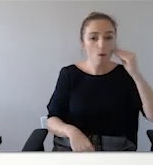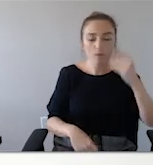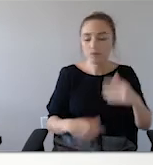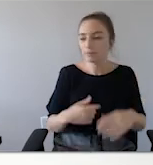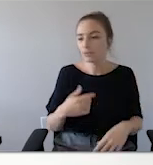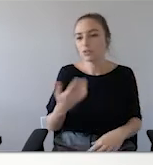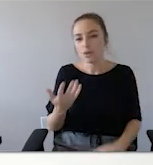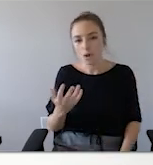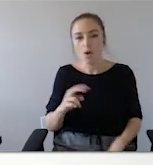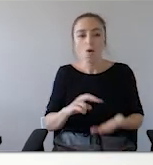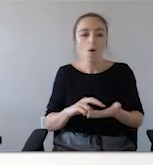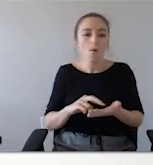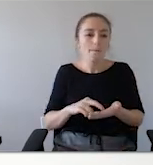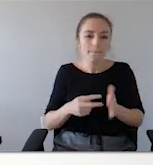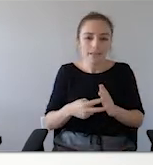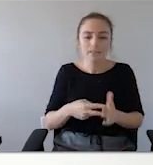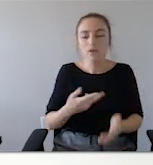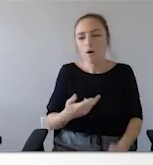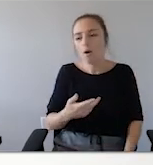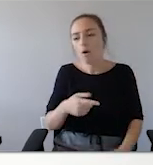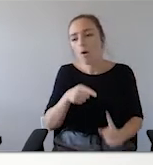got to come and pick him up.